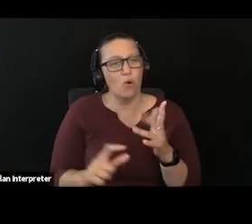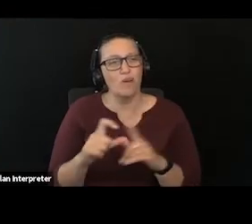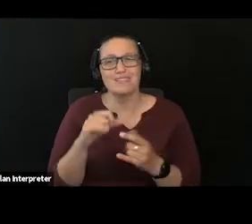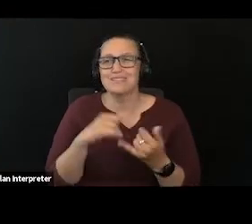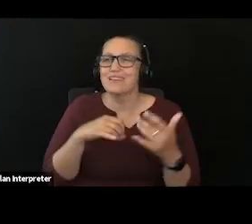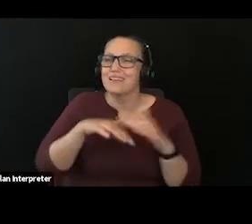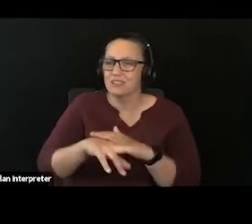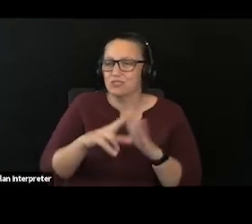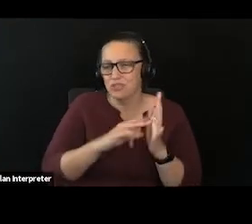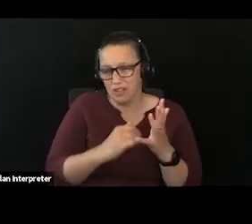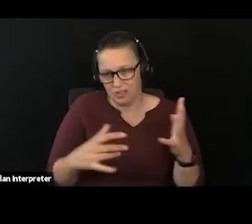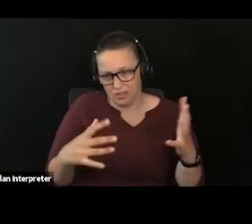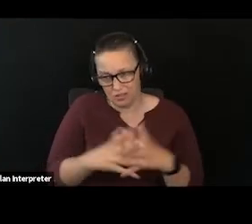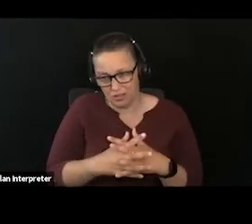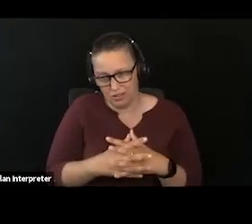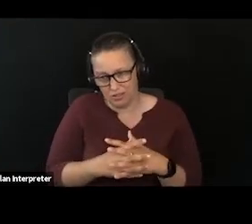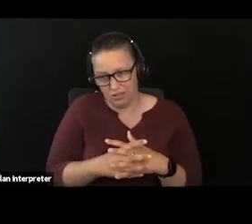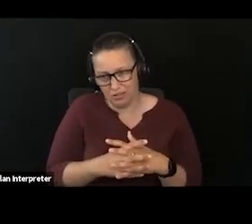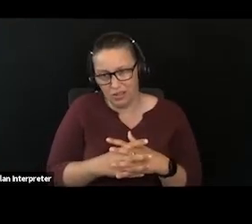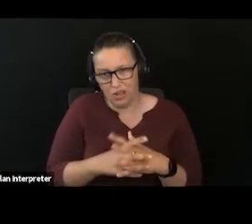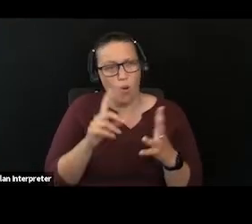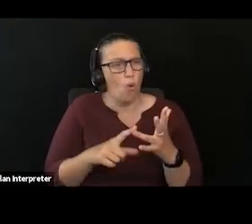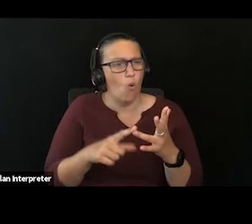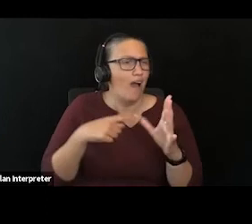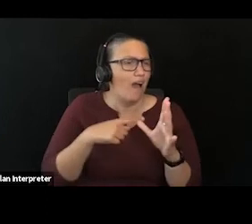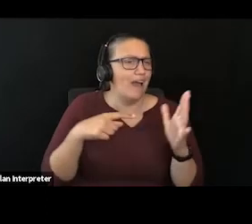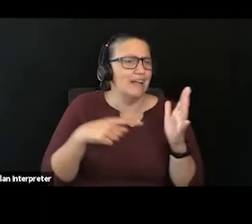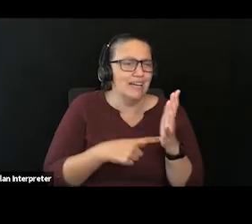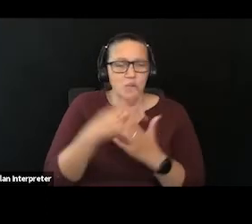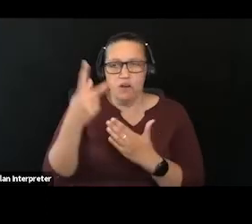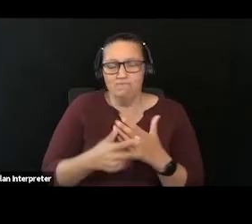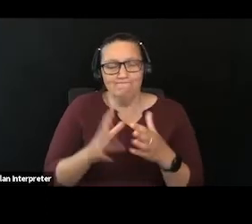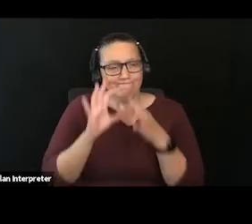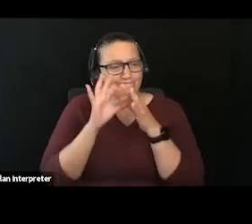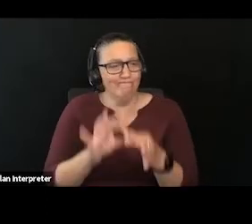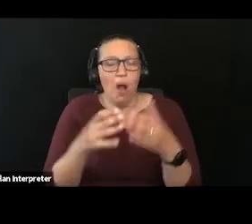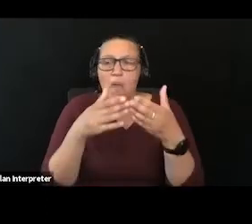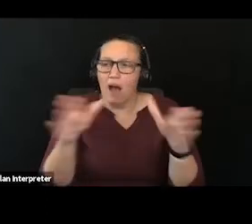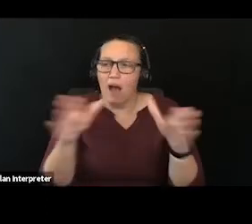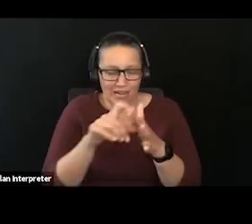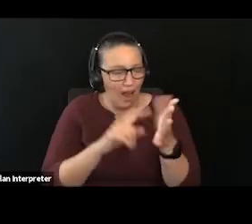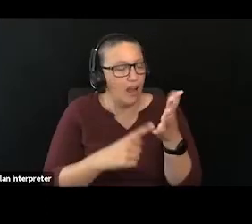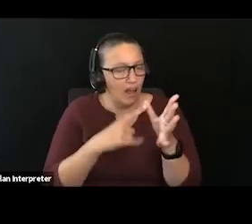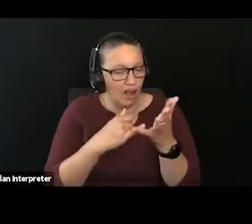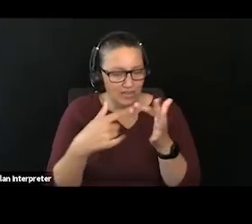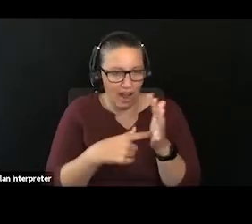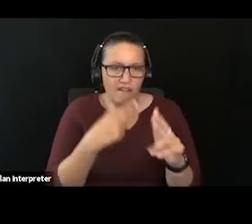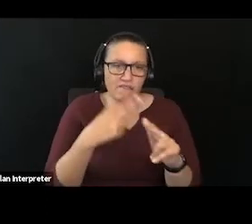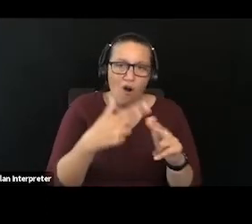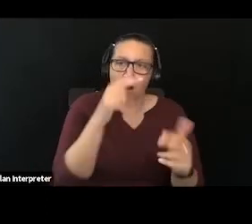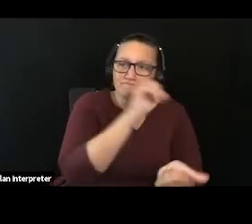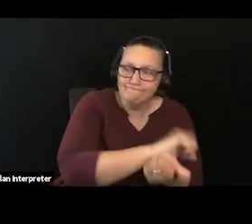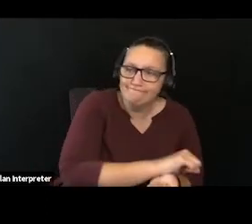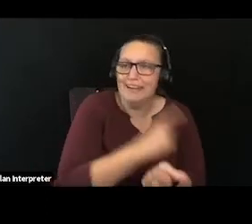as described, the OAT program has been linked to public data sets on mortality and incarceration. So rather than using aggregate data, we